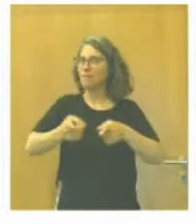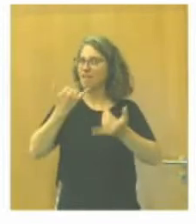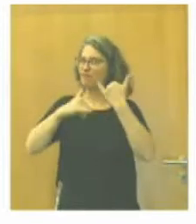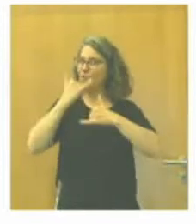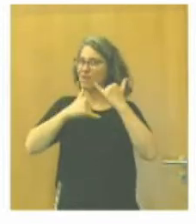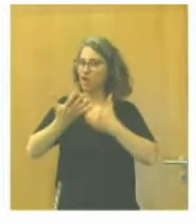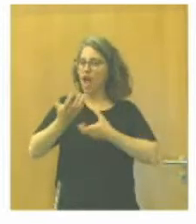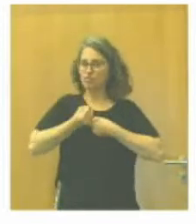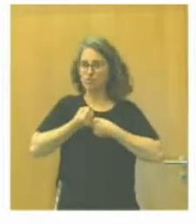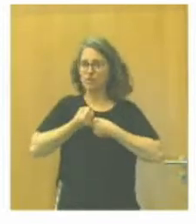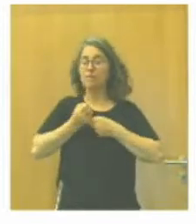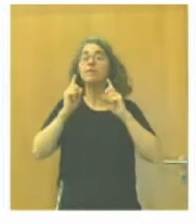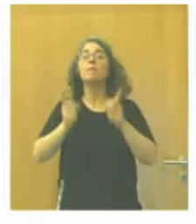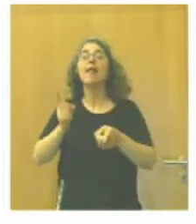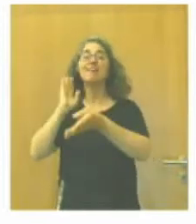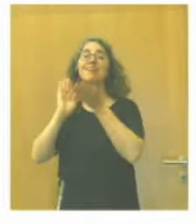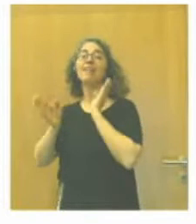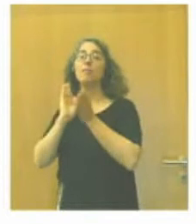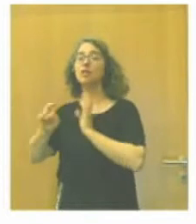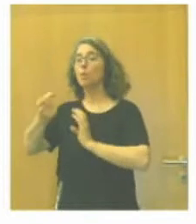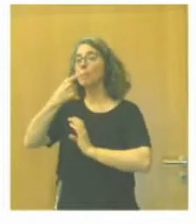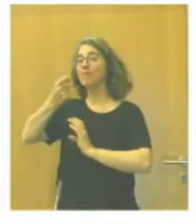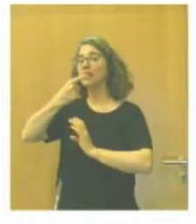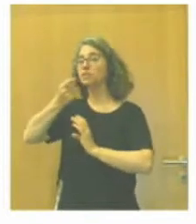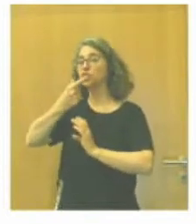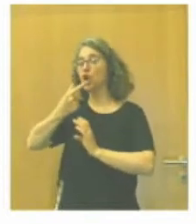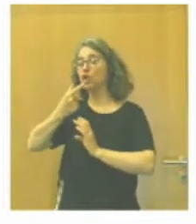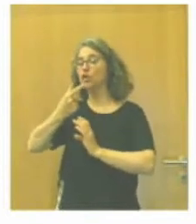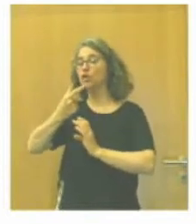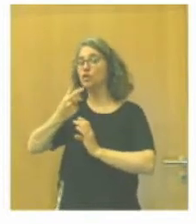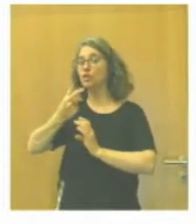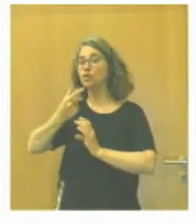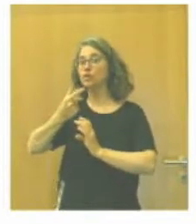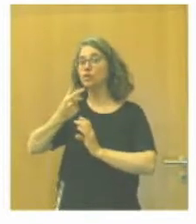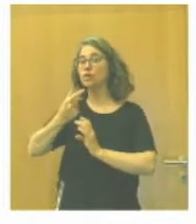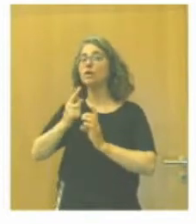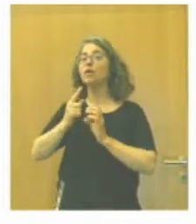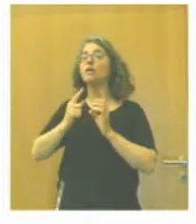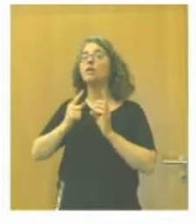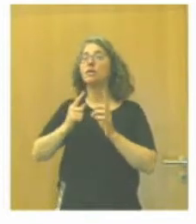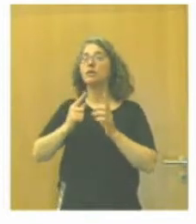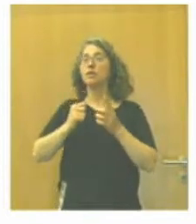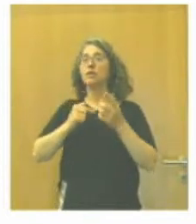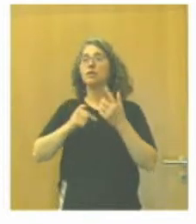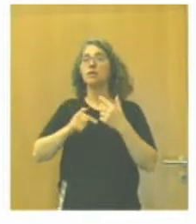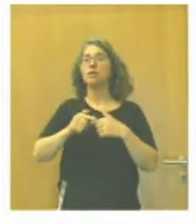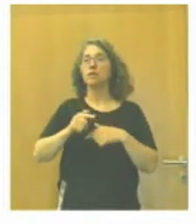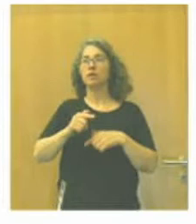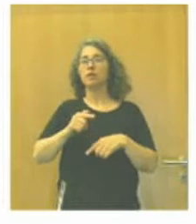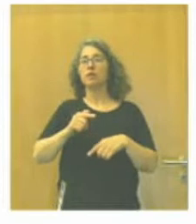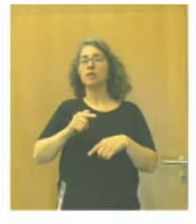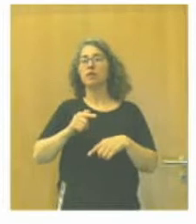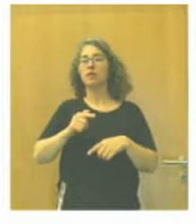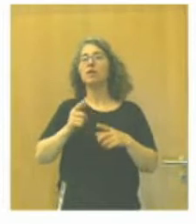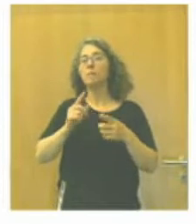and then also treatment of bipolar disorder in a family setting for adolescents, as well as with